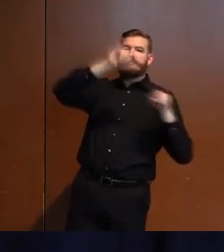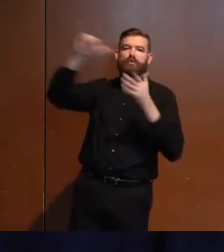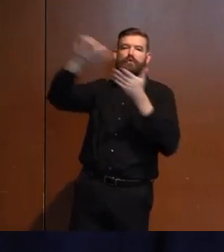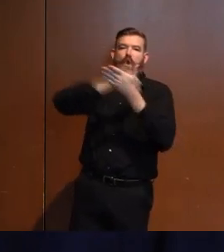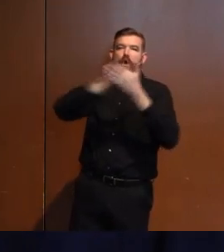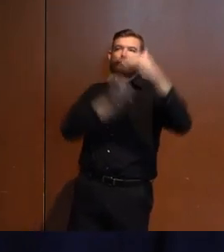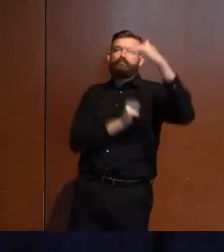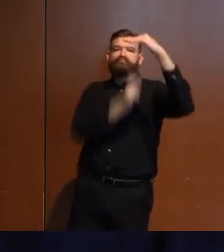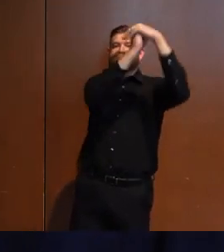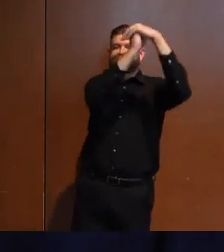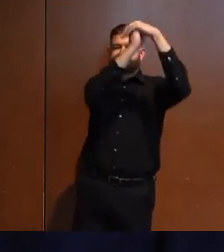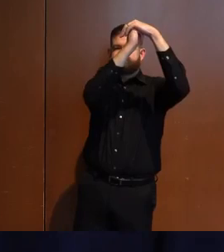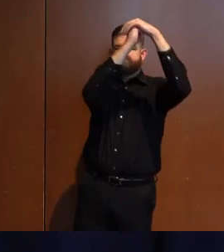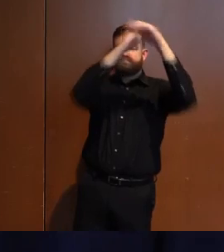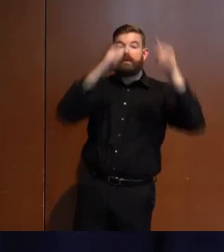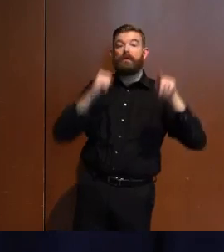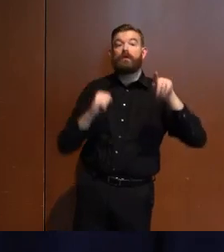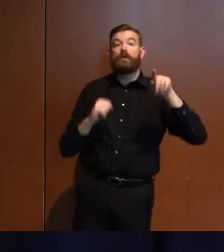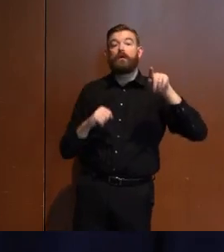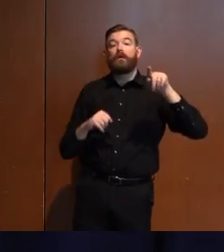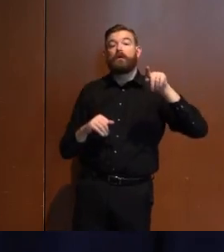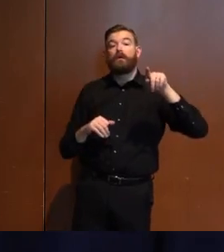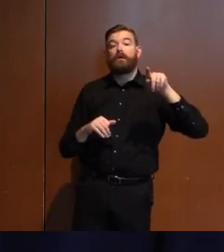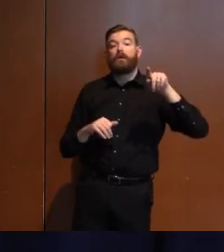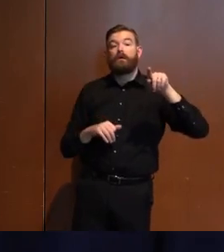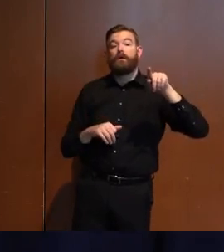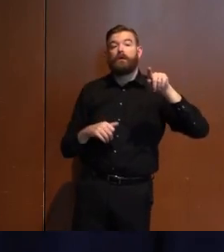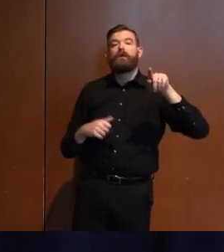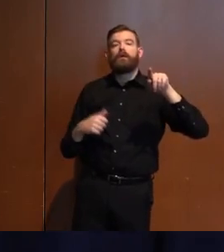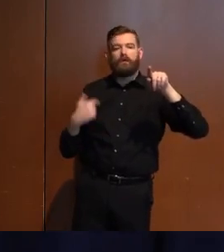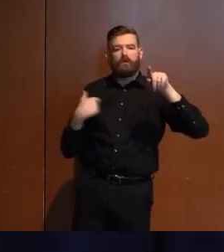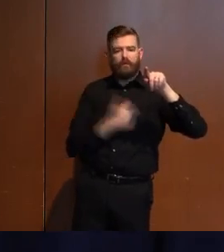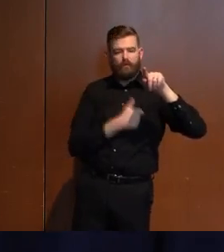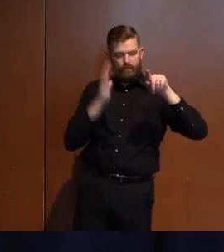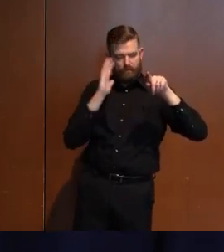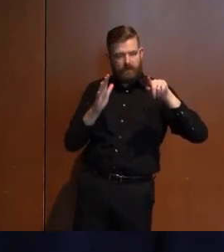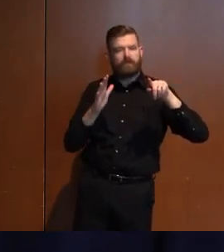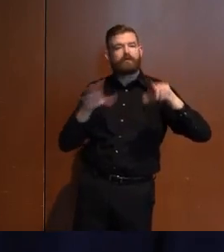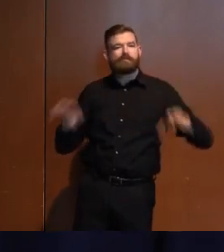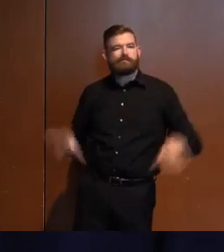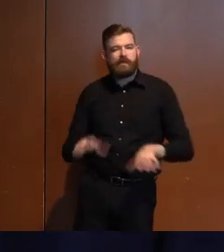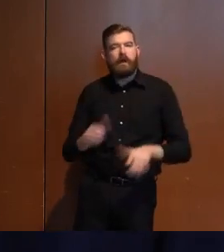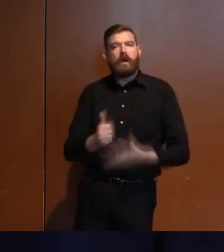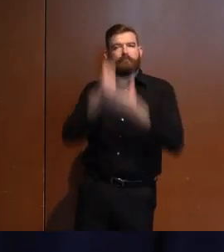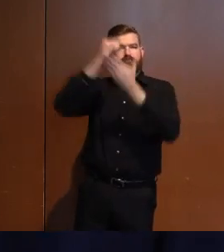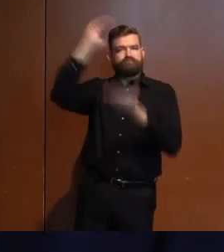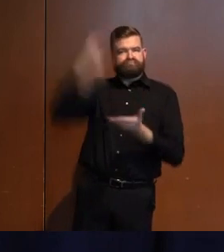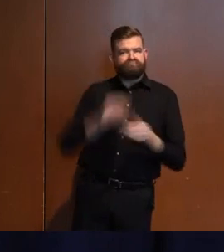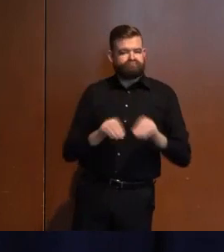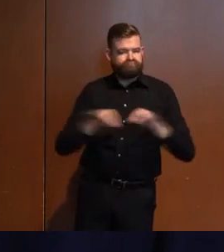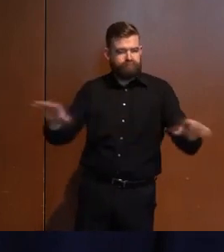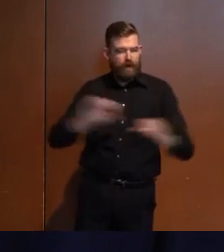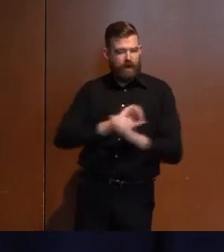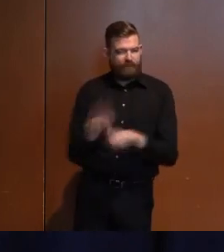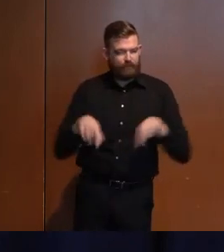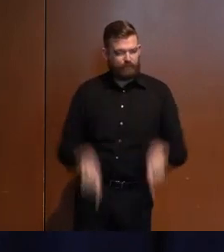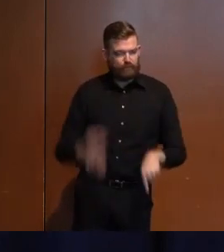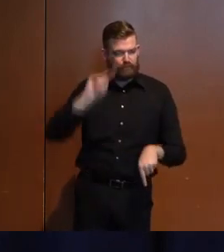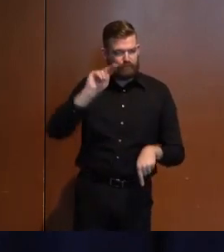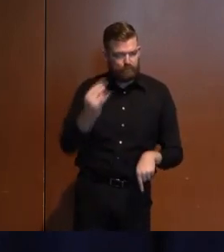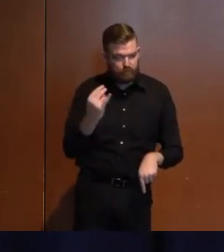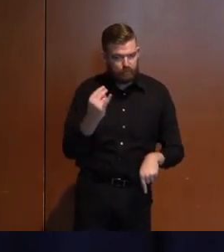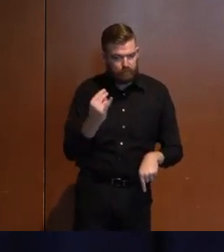the impact on our state. But, as the Governor has shared, we must be prepared. That's why we're looking at every